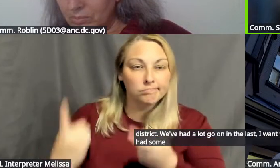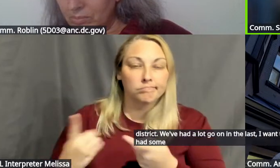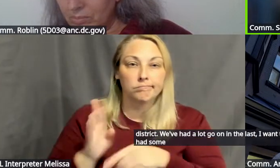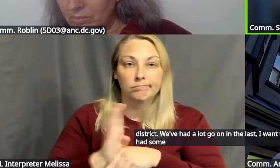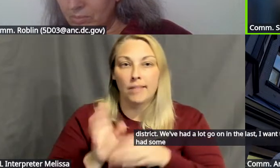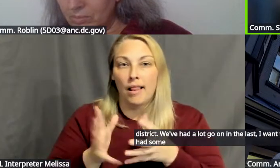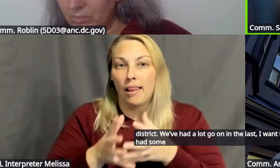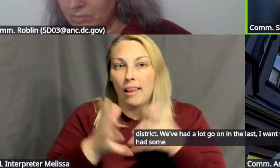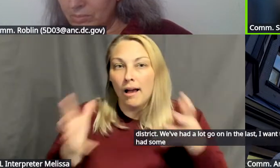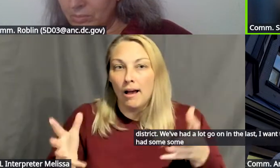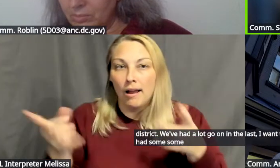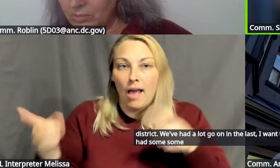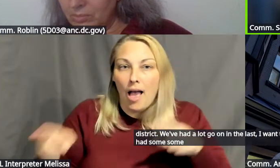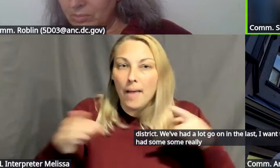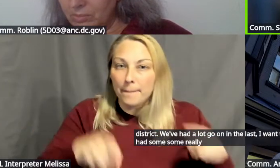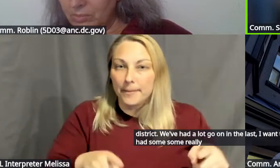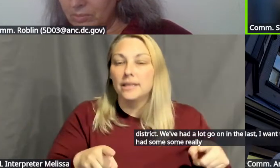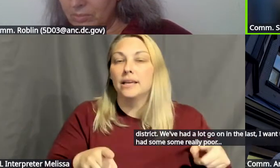really